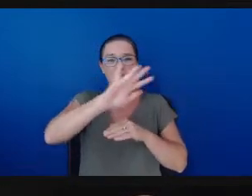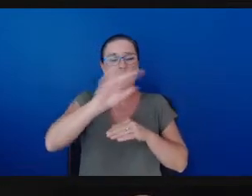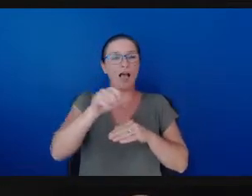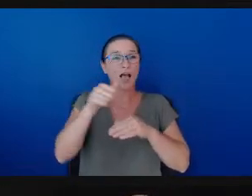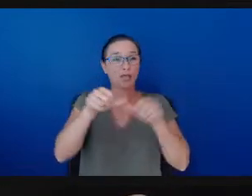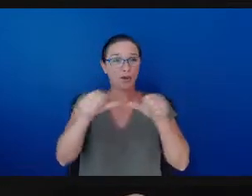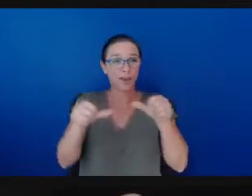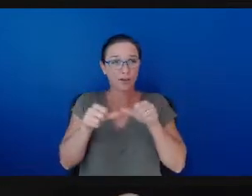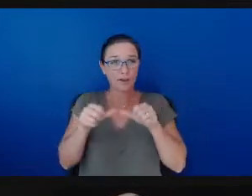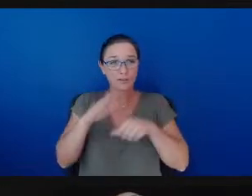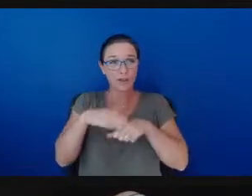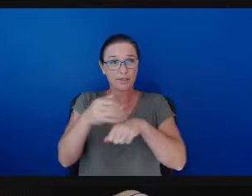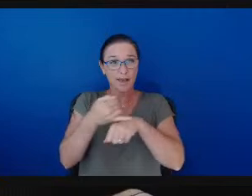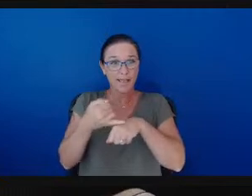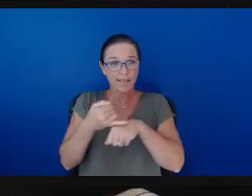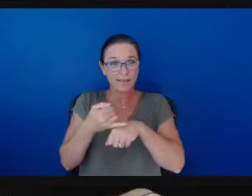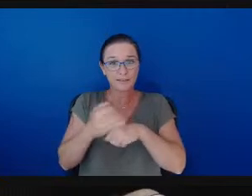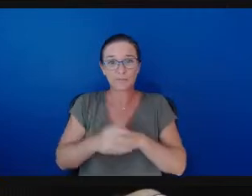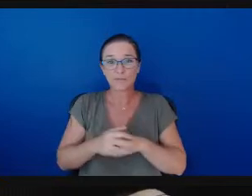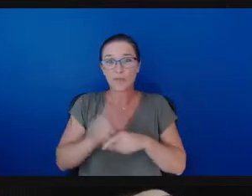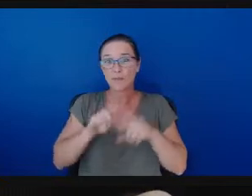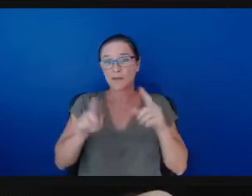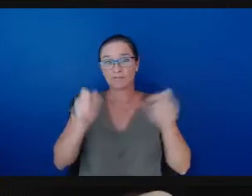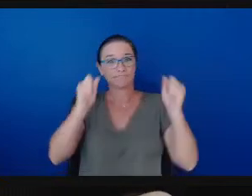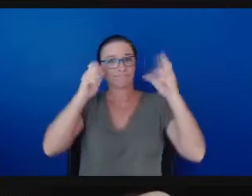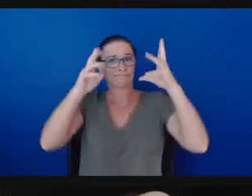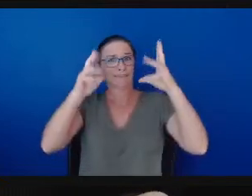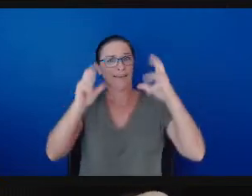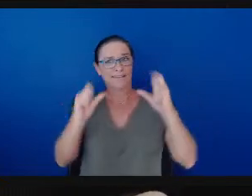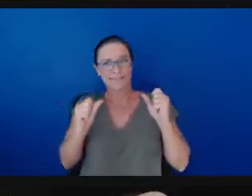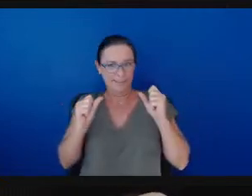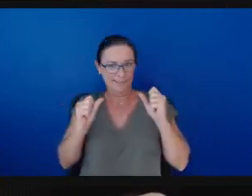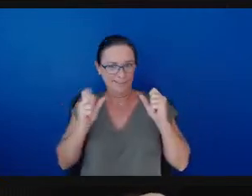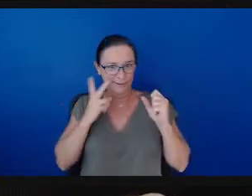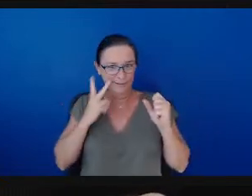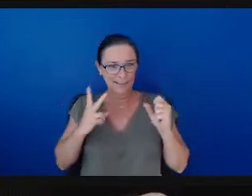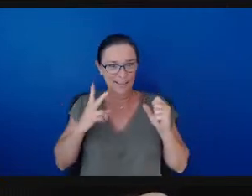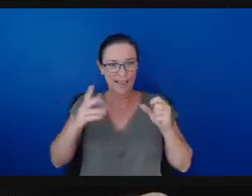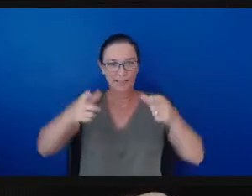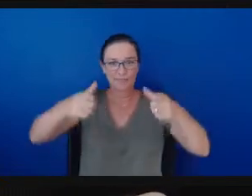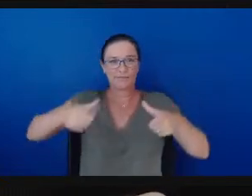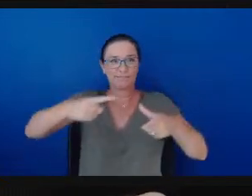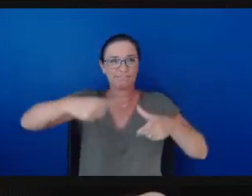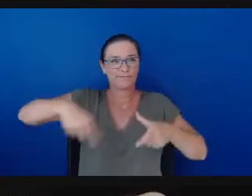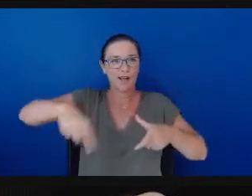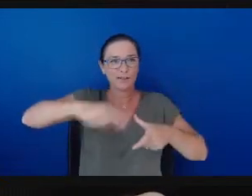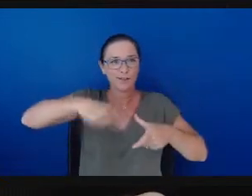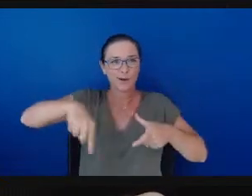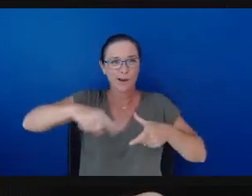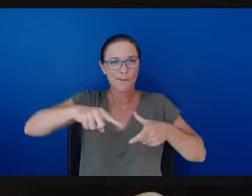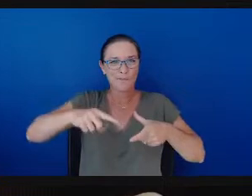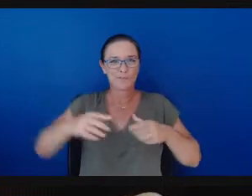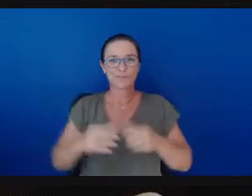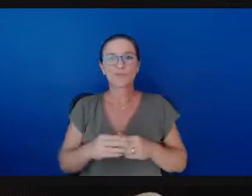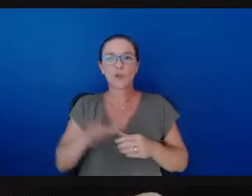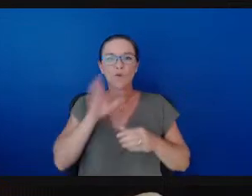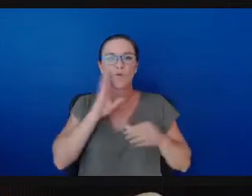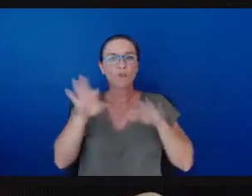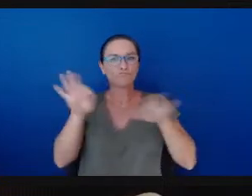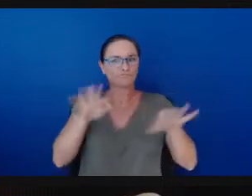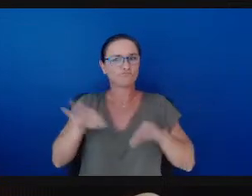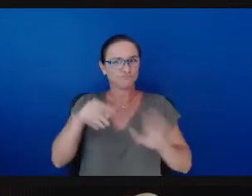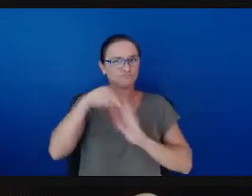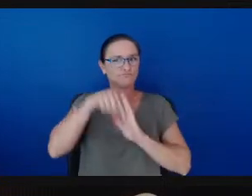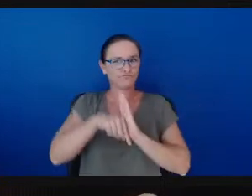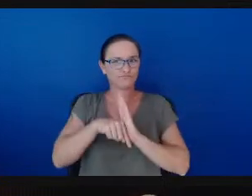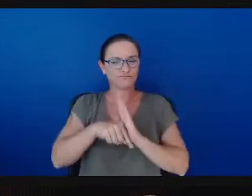it's a fantastic show and the caldera of Kilauea that we'll cover in detail here in our